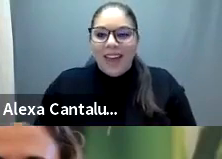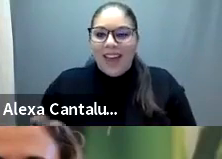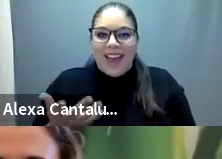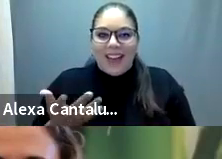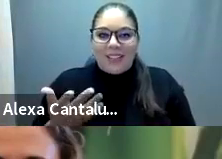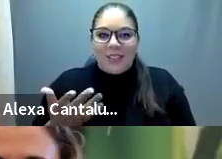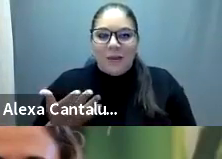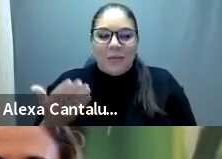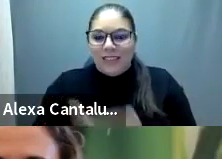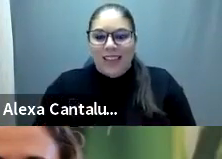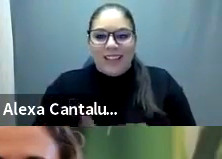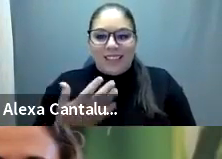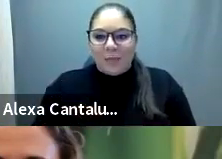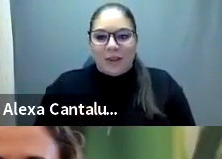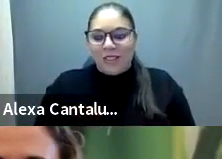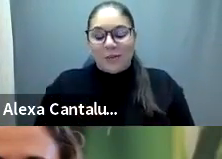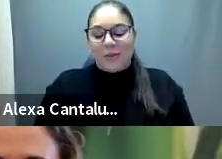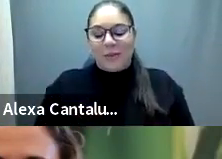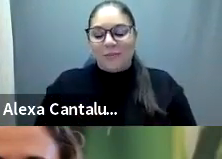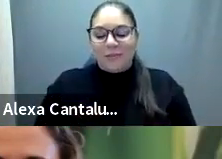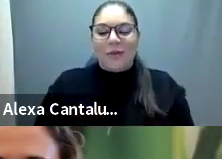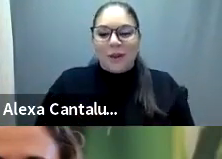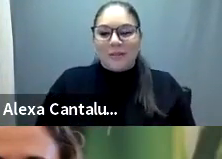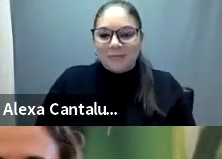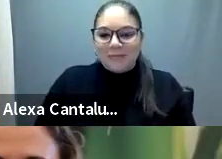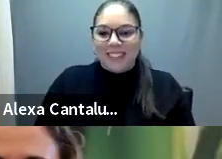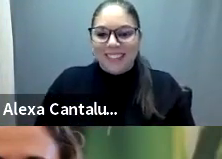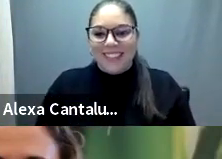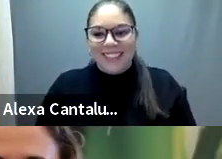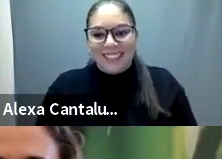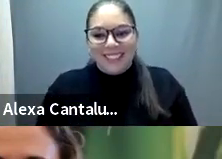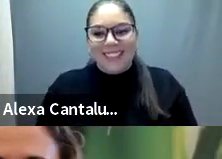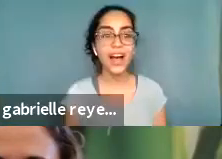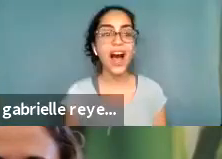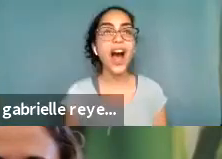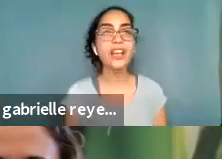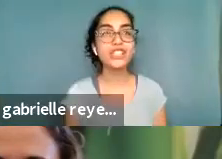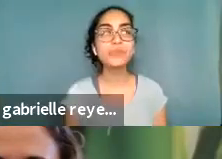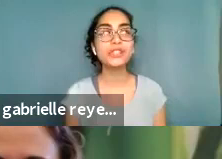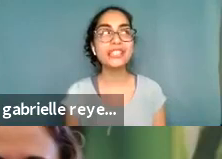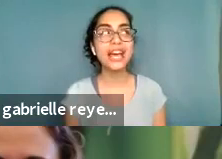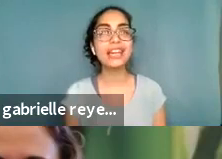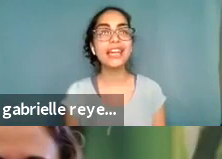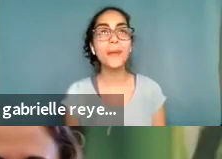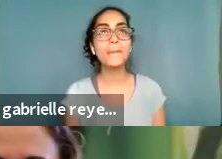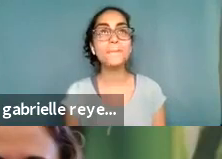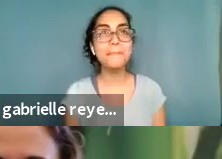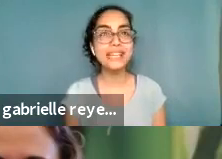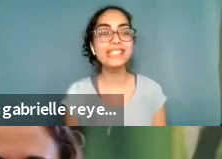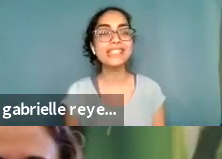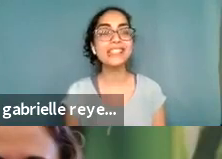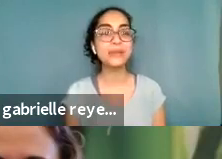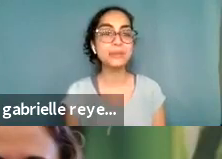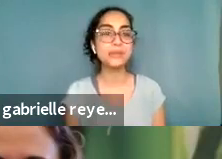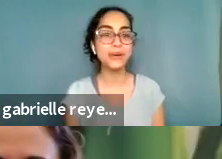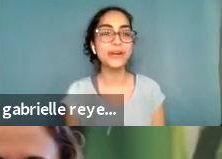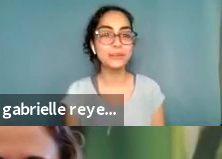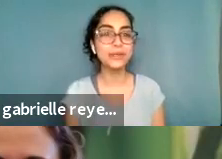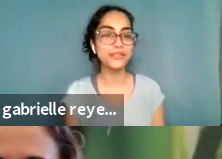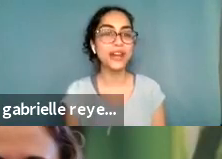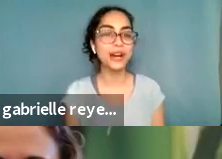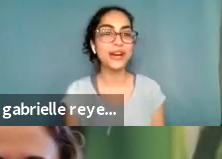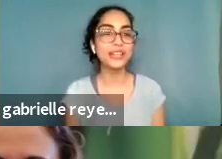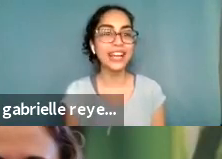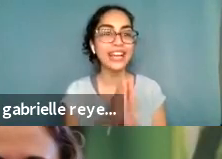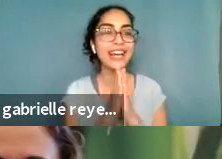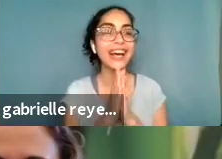time and be able to gain this experience. It was awesome. I 100% miss the